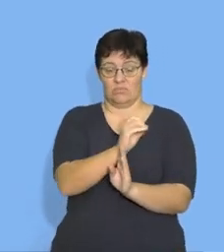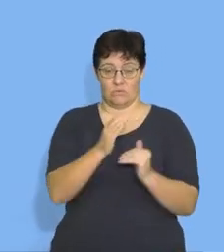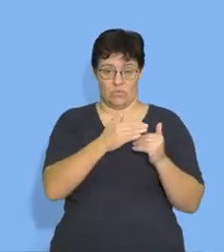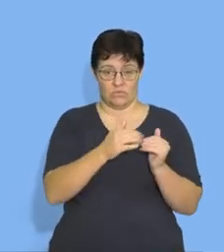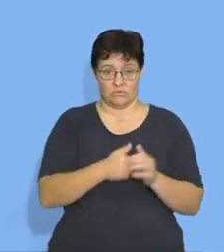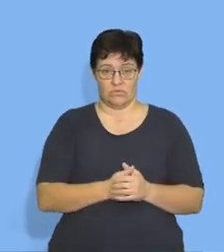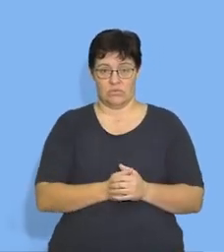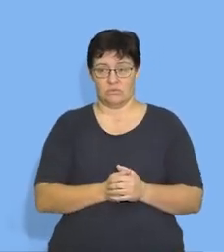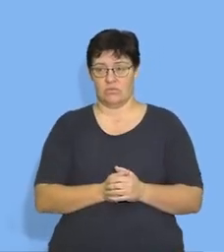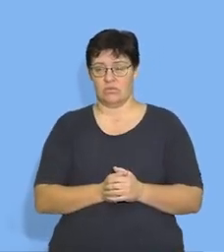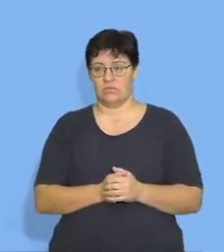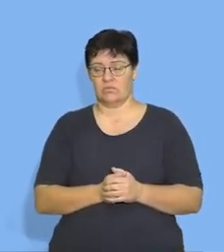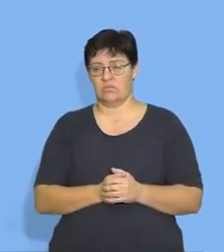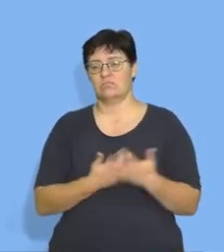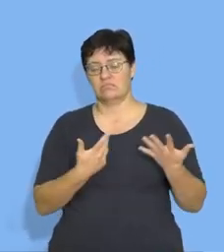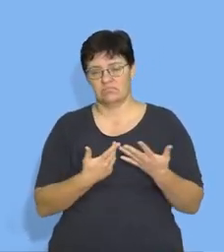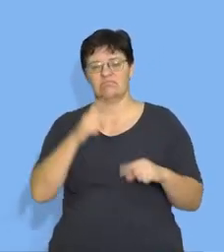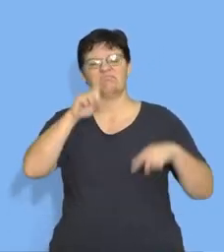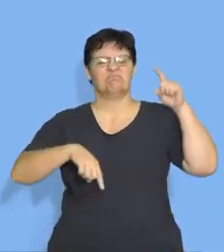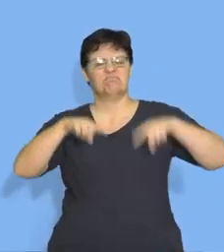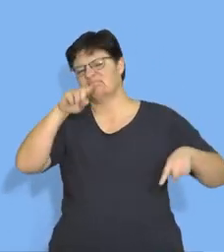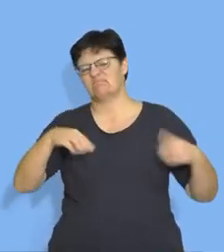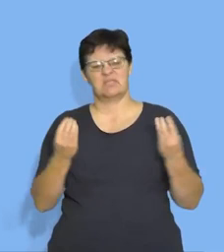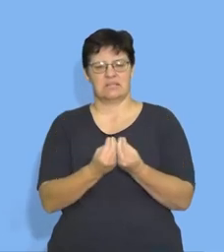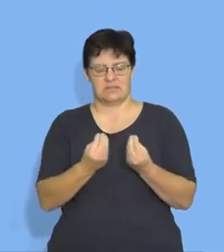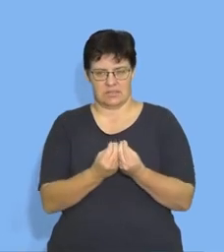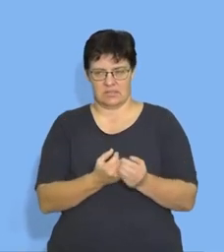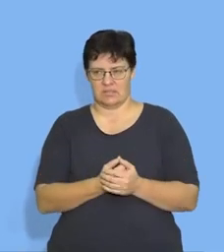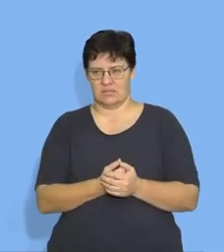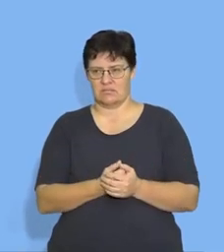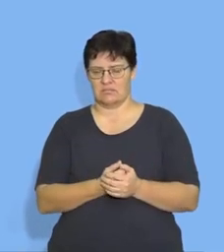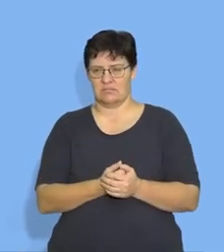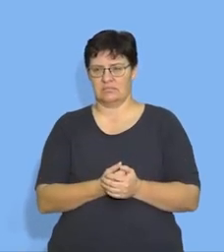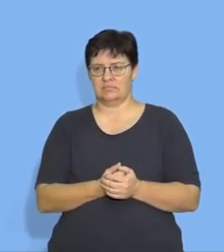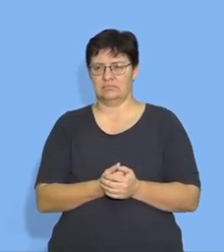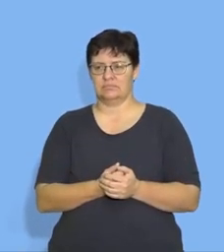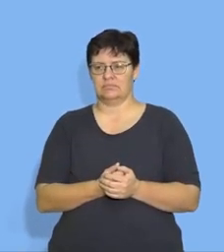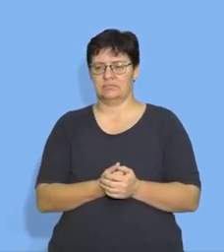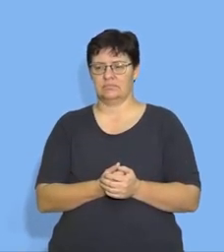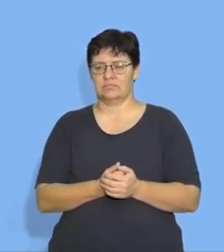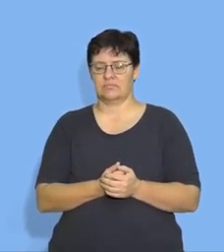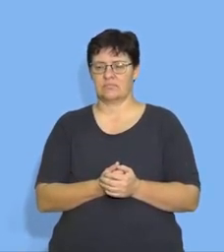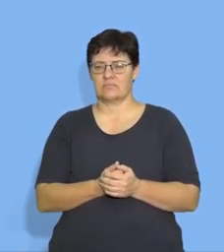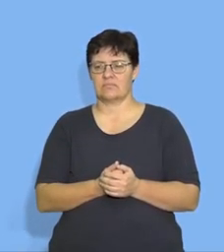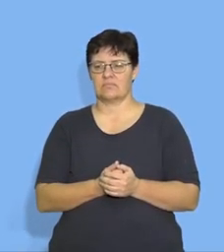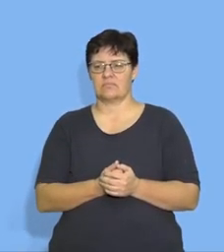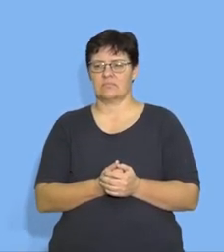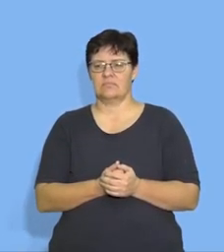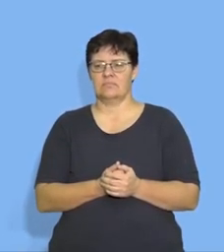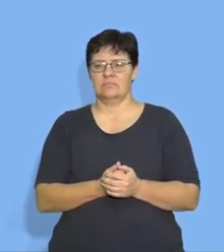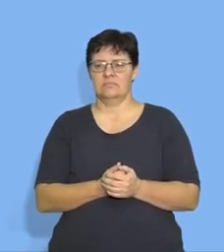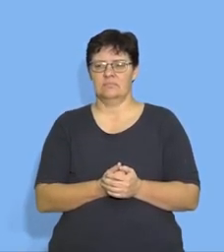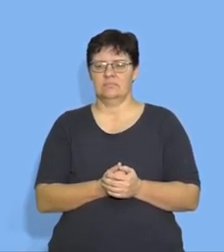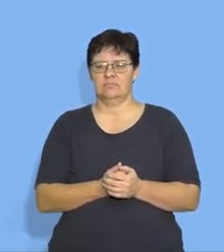then we can talk of different substances altogether, which is still fine, right? Okay, just to go back to our